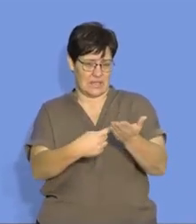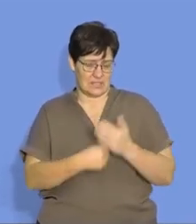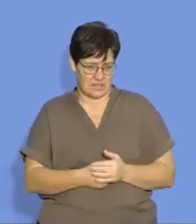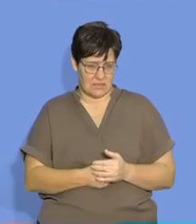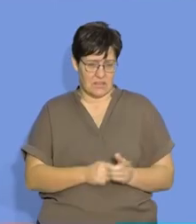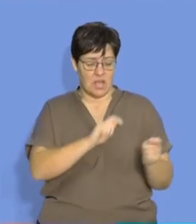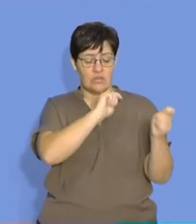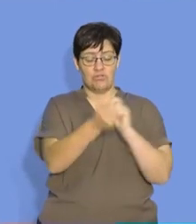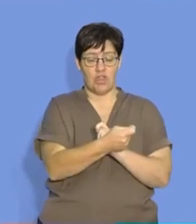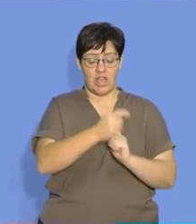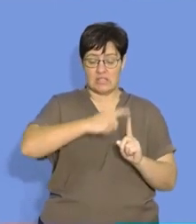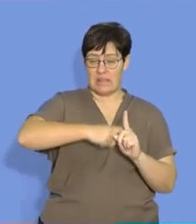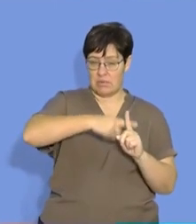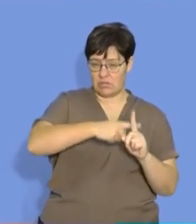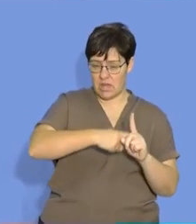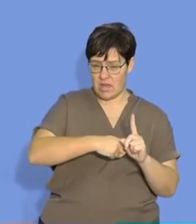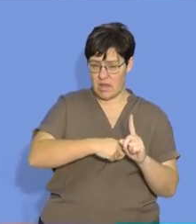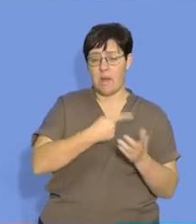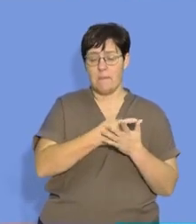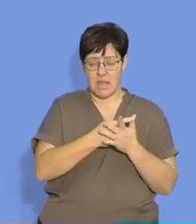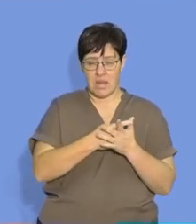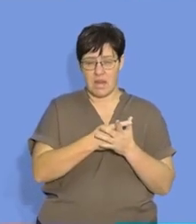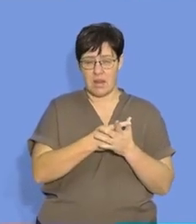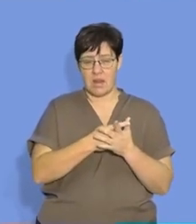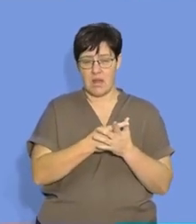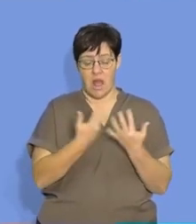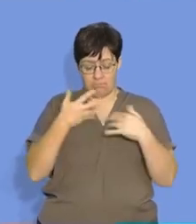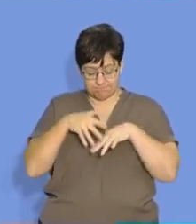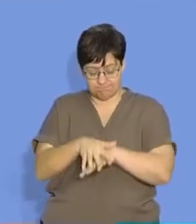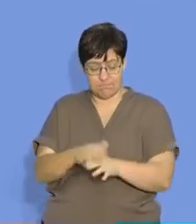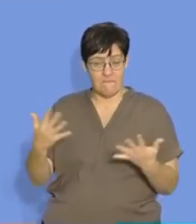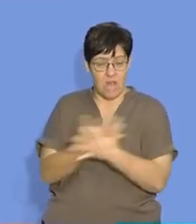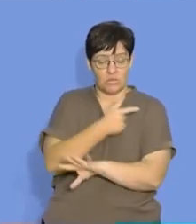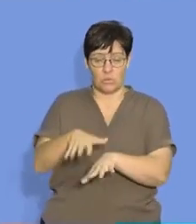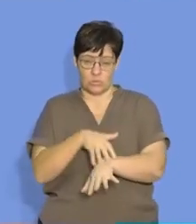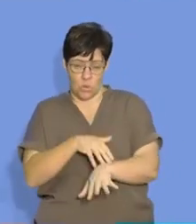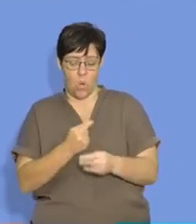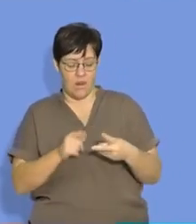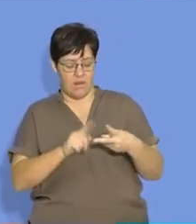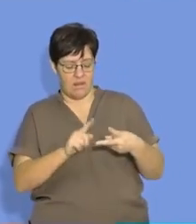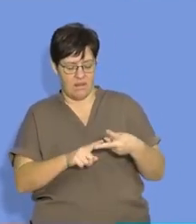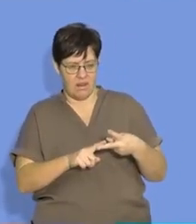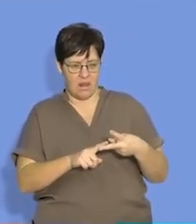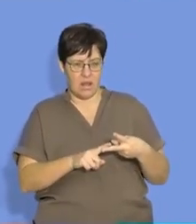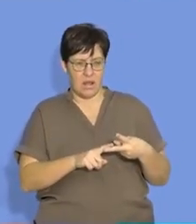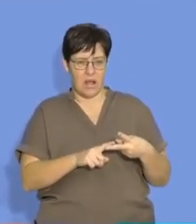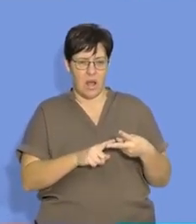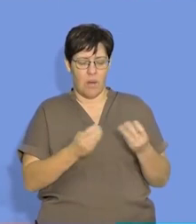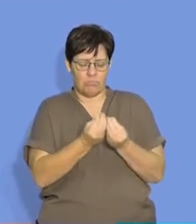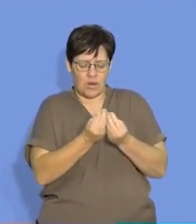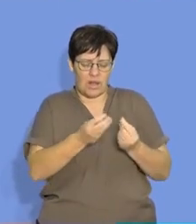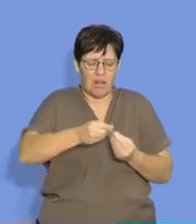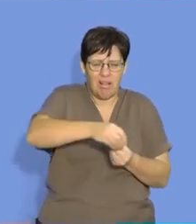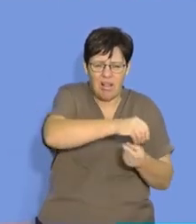spoke about. A change in temperature can alter the rate of reaction, or it can influence it. And surface area, if